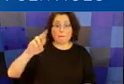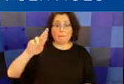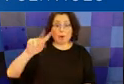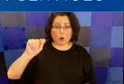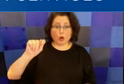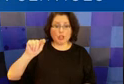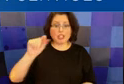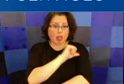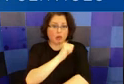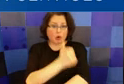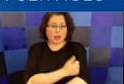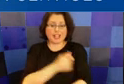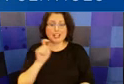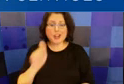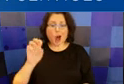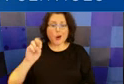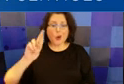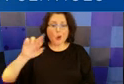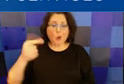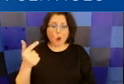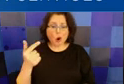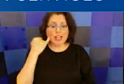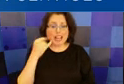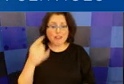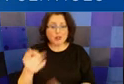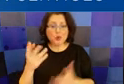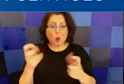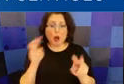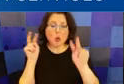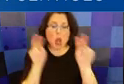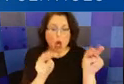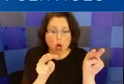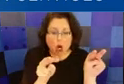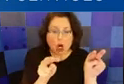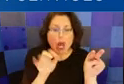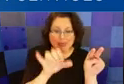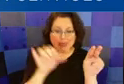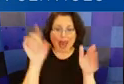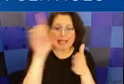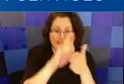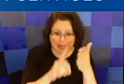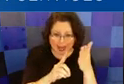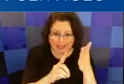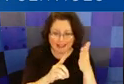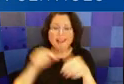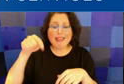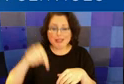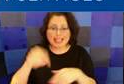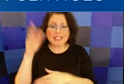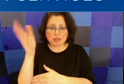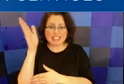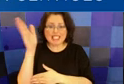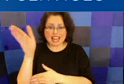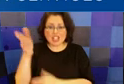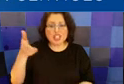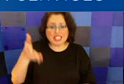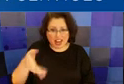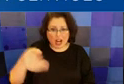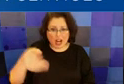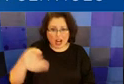portauthority.org/stationsquare for the website to review the design documents, and a copy of this presentation and the recording will be posted there this week. So